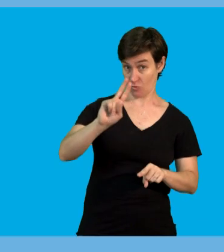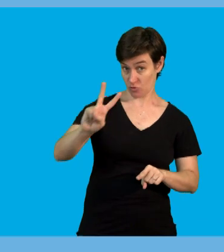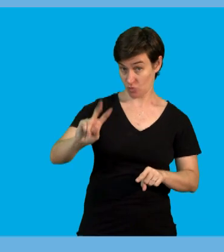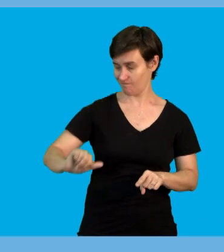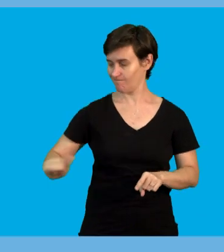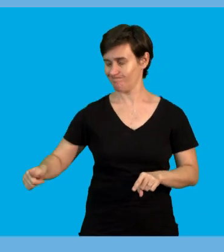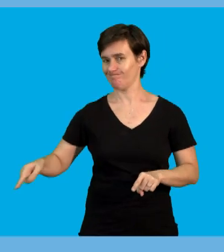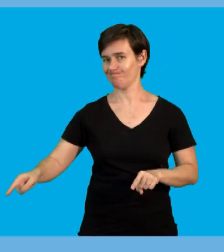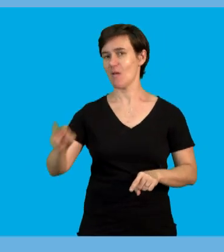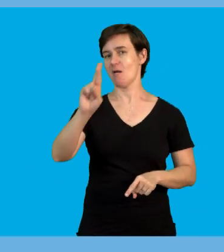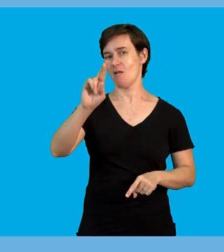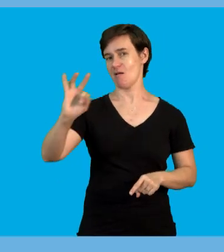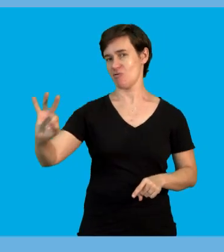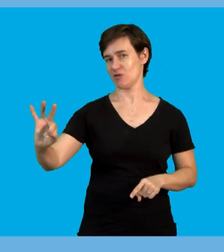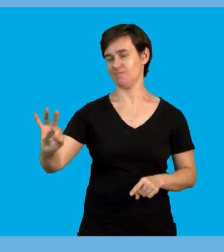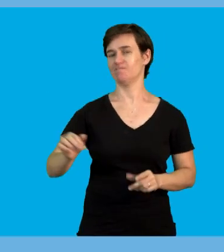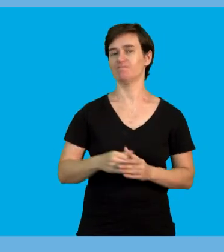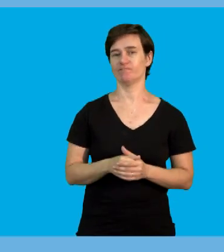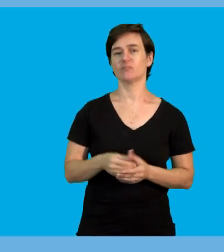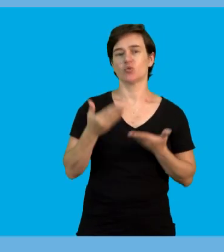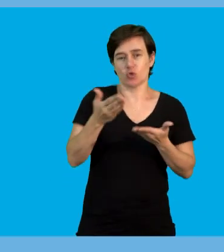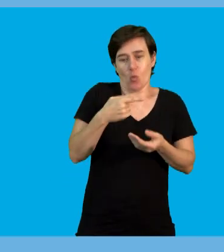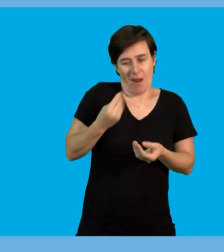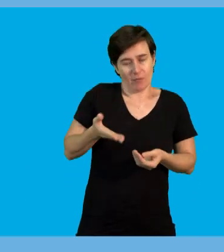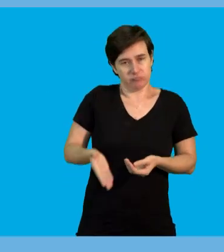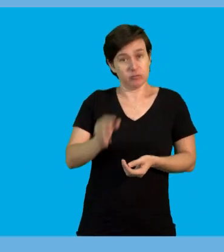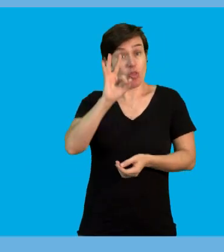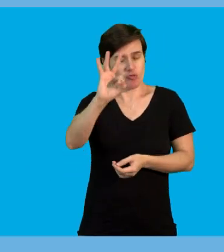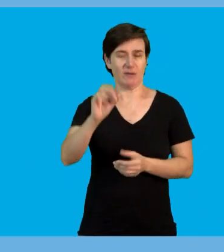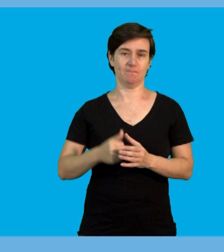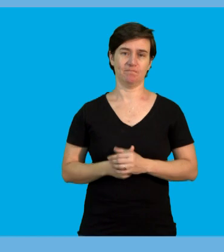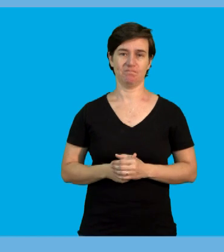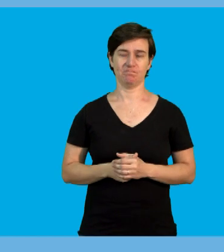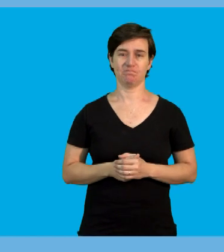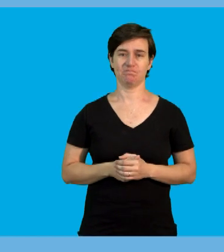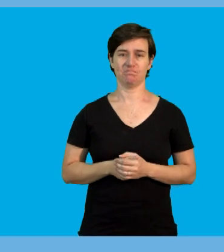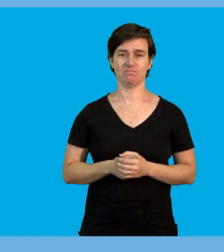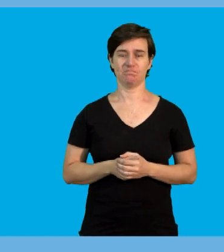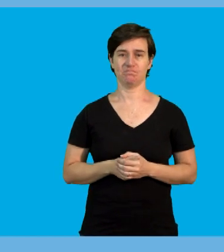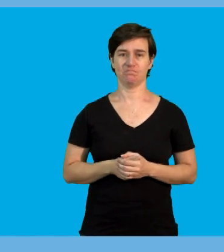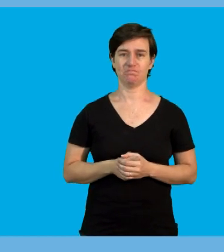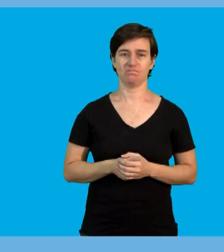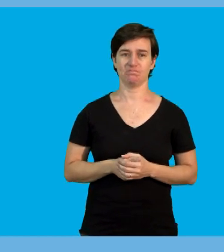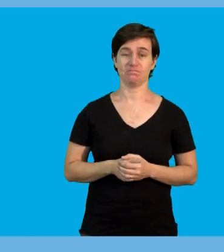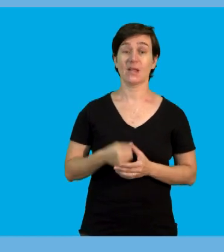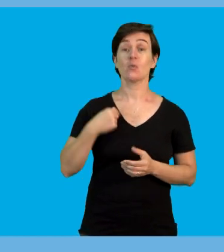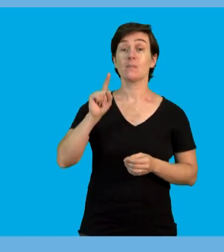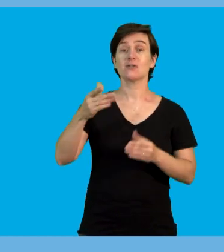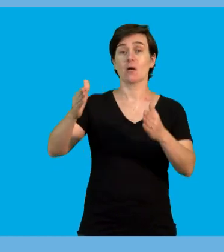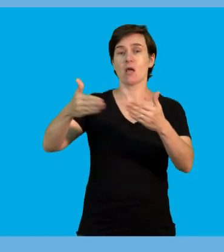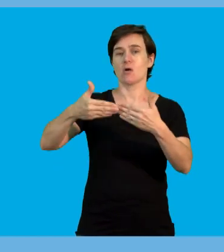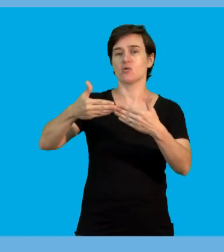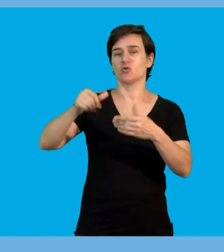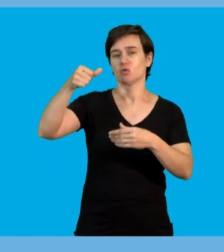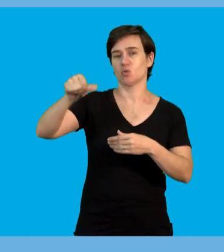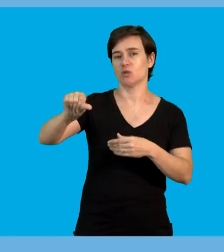R2, and then R3 to denote the number of resistors that we have. Now, we also need to have a